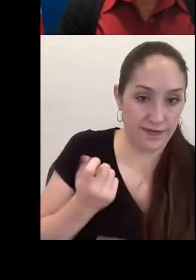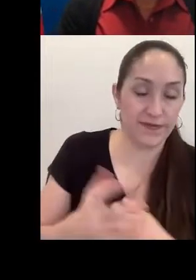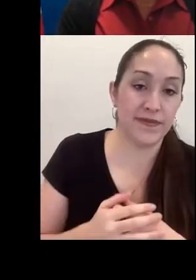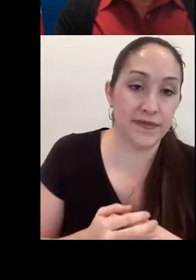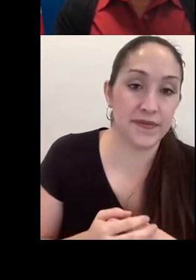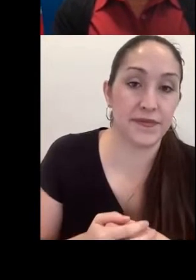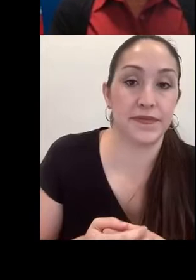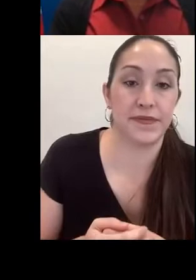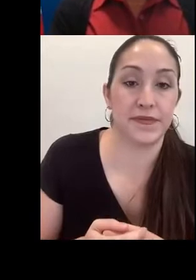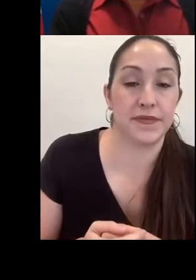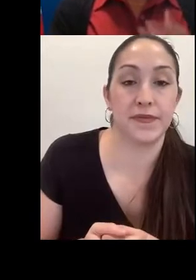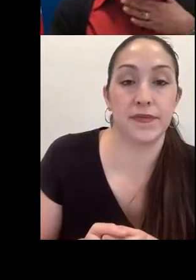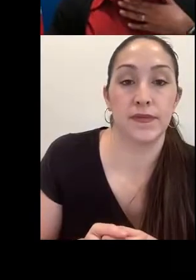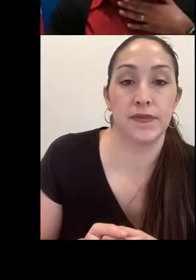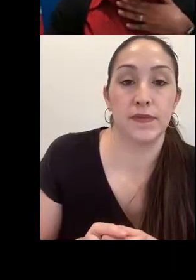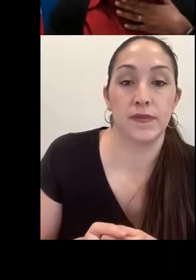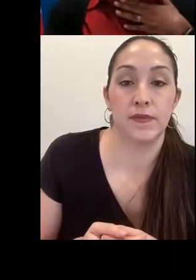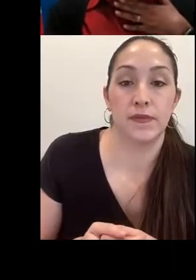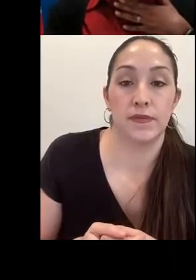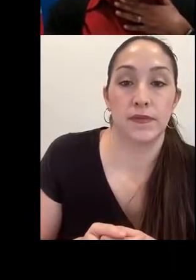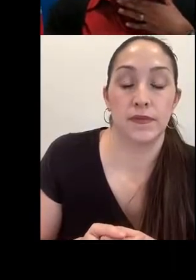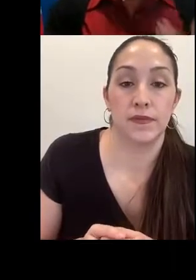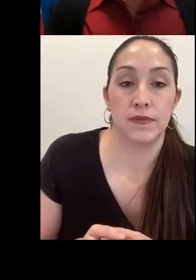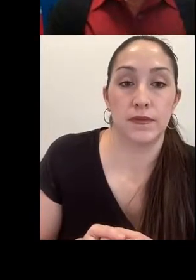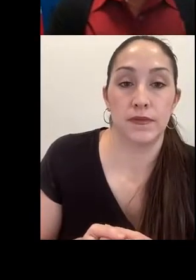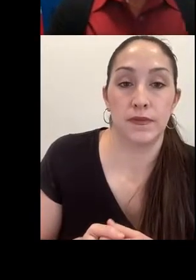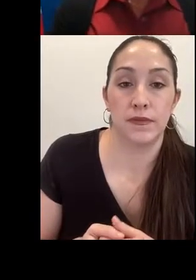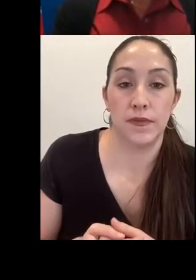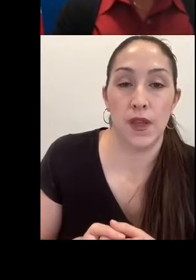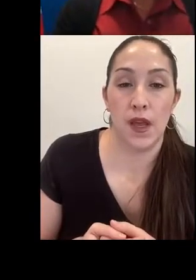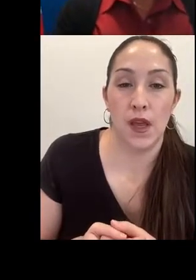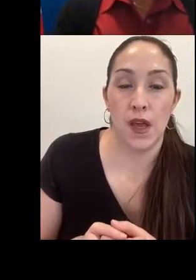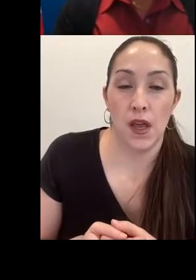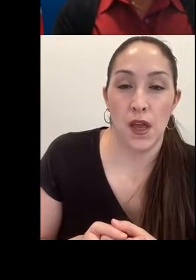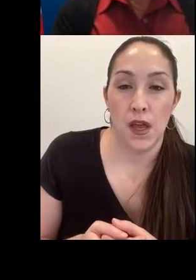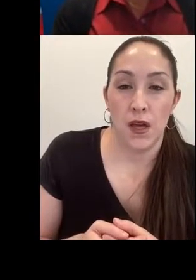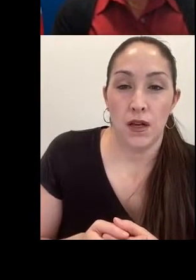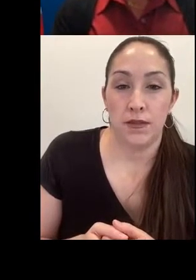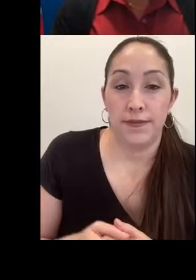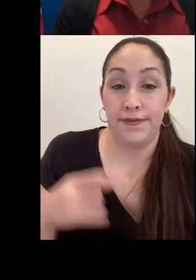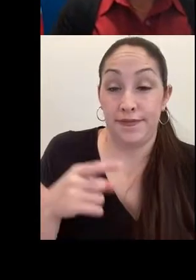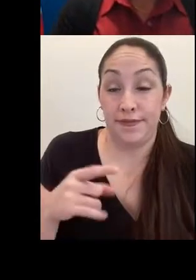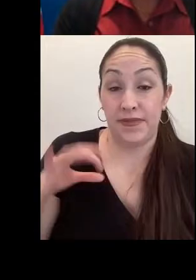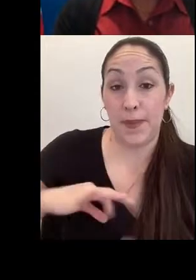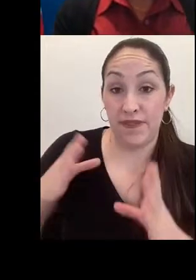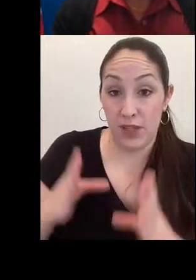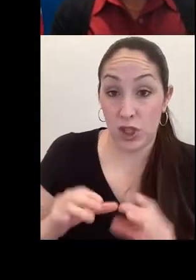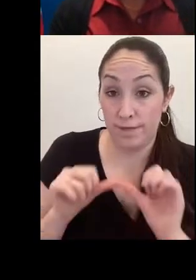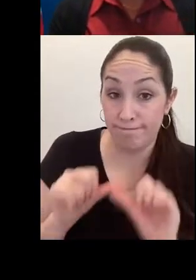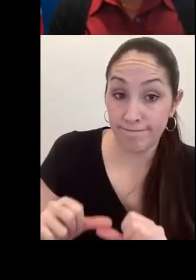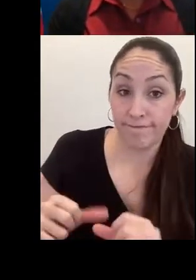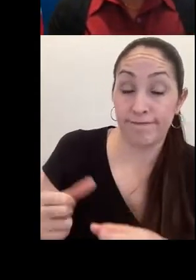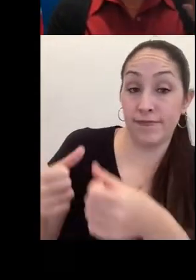designated beneficiary maintains and makes contributions to or receives distributions from the